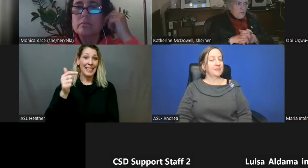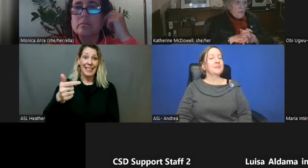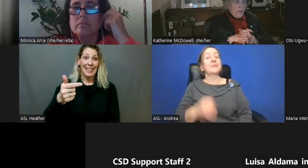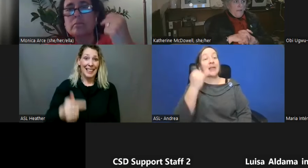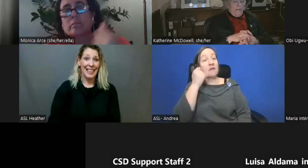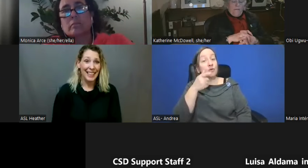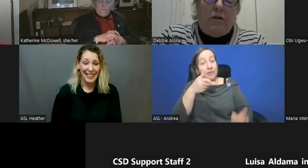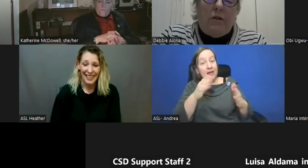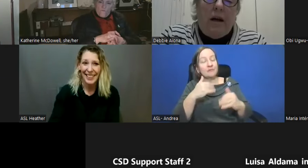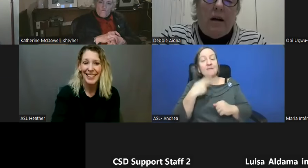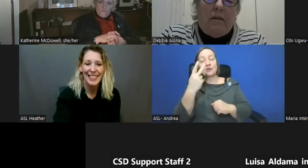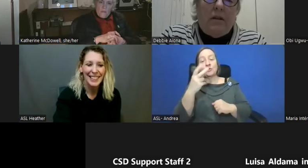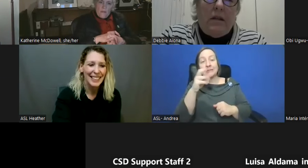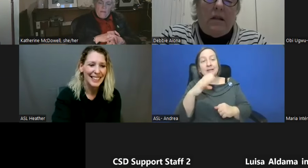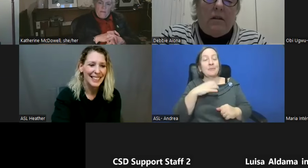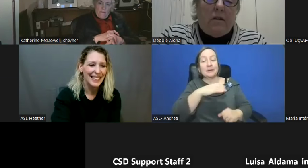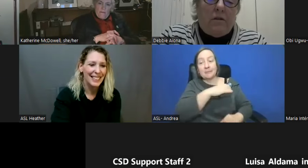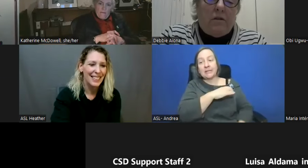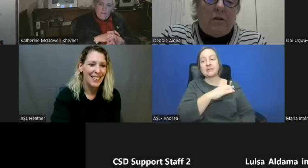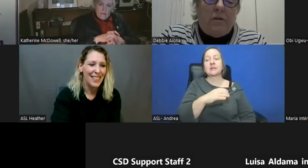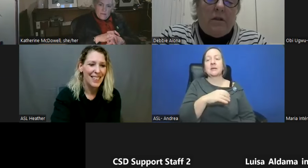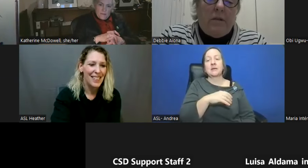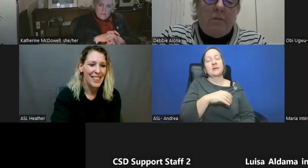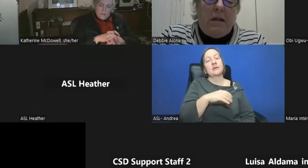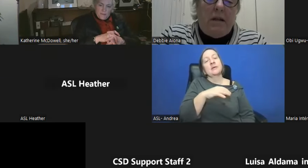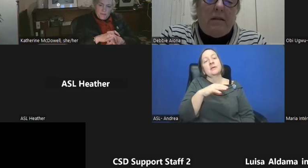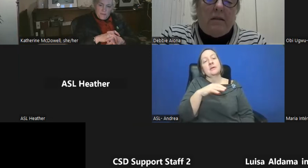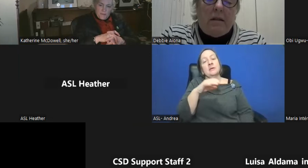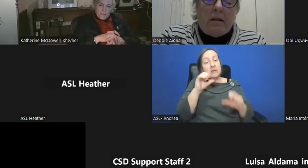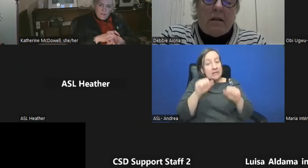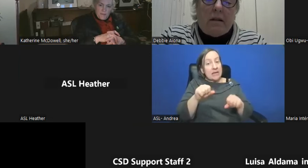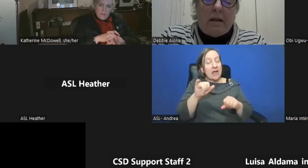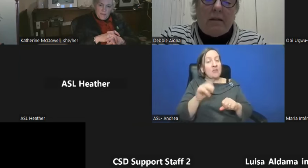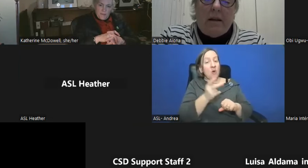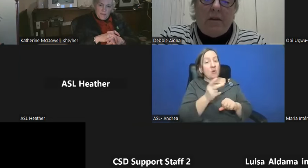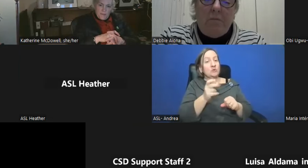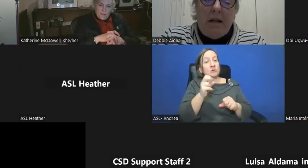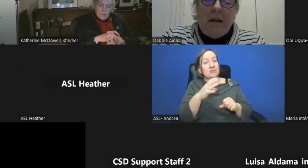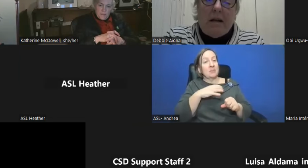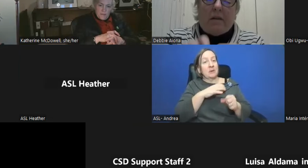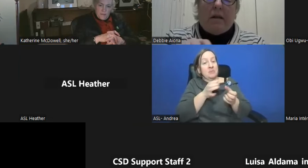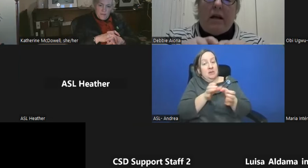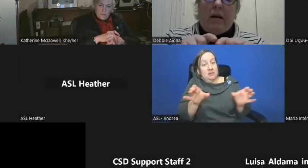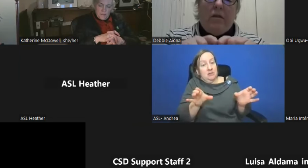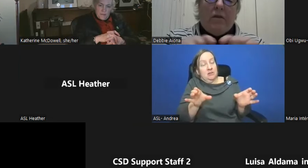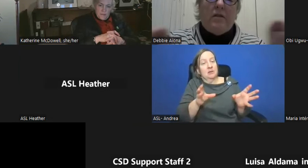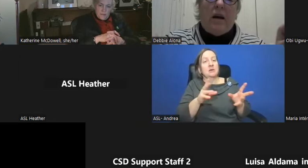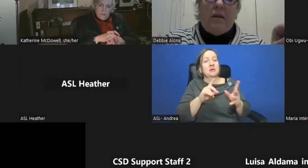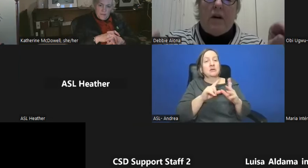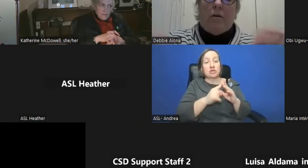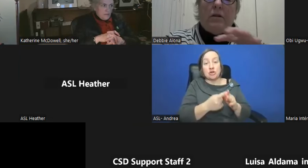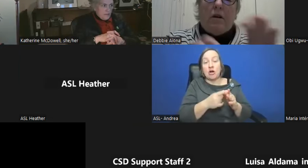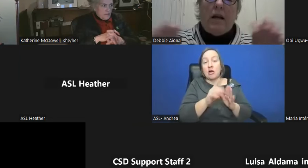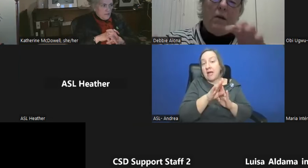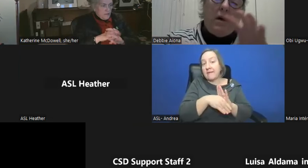jointly, could you have those 2 subcommittees get together in a meeting and like have the first